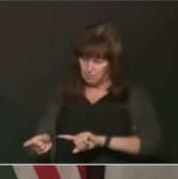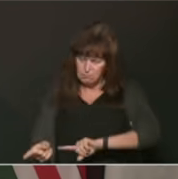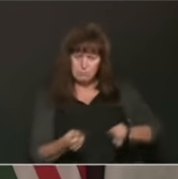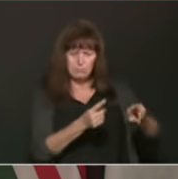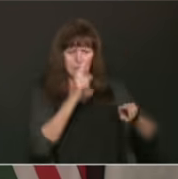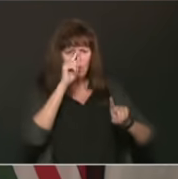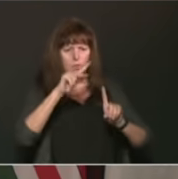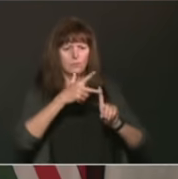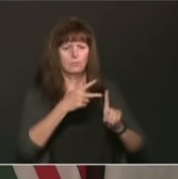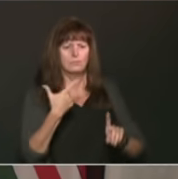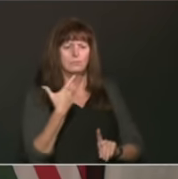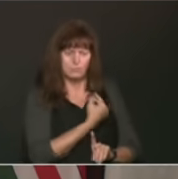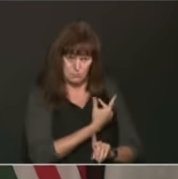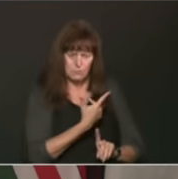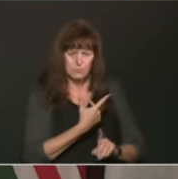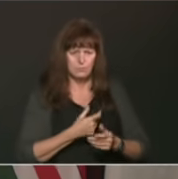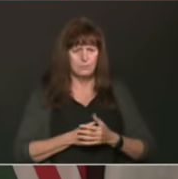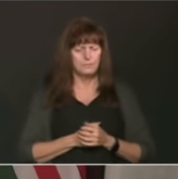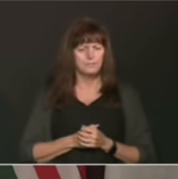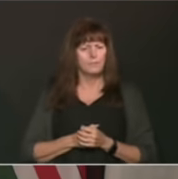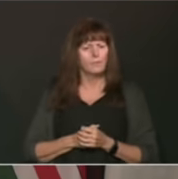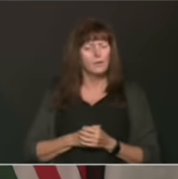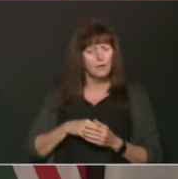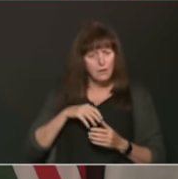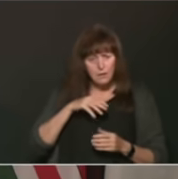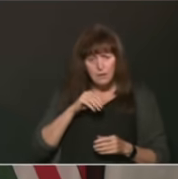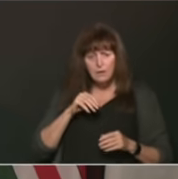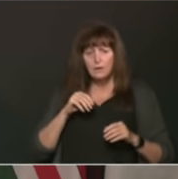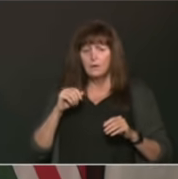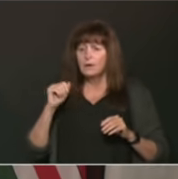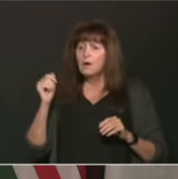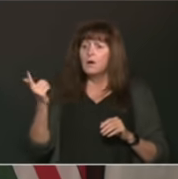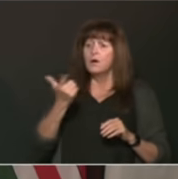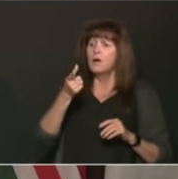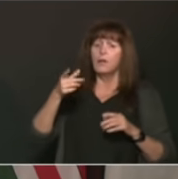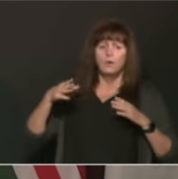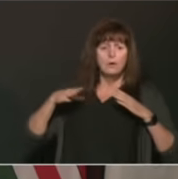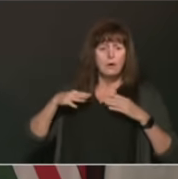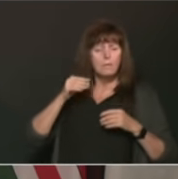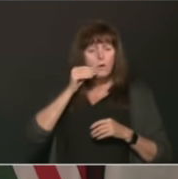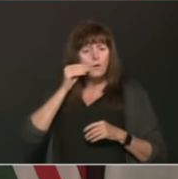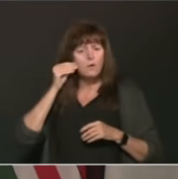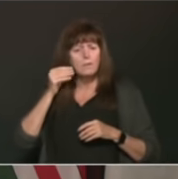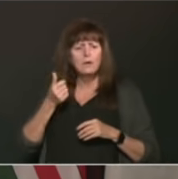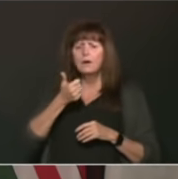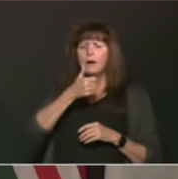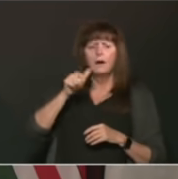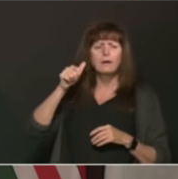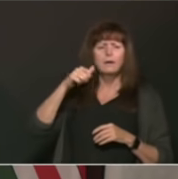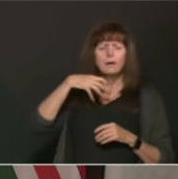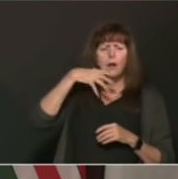expanding to all retirement homes and elderly congregate living settings, not just long-term